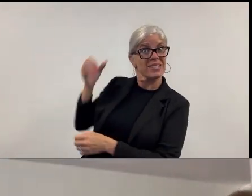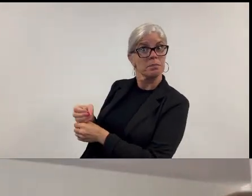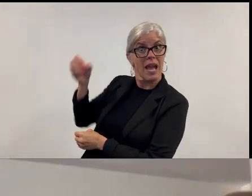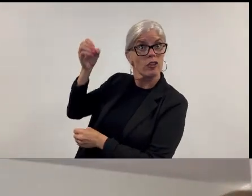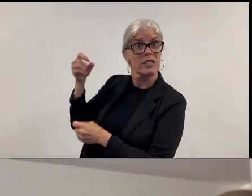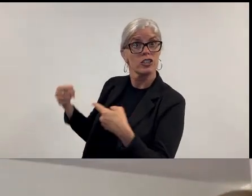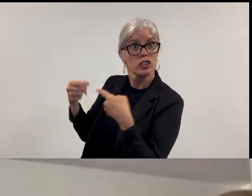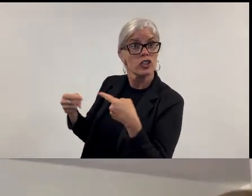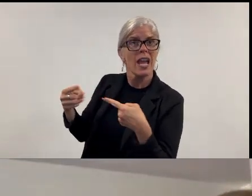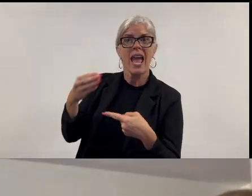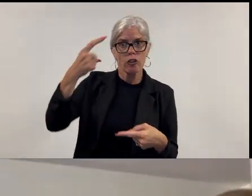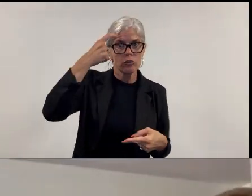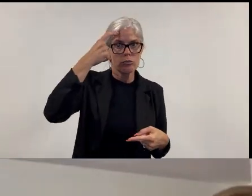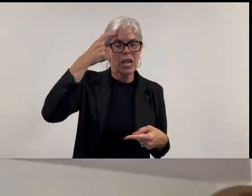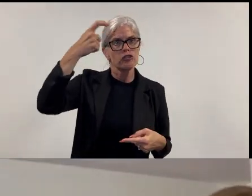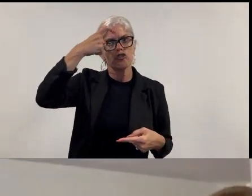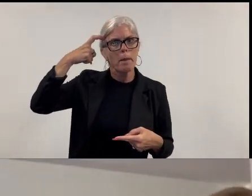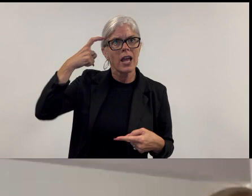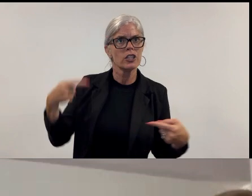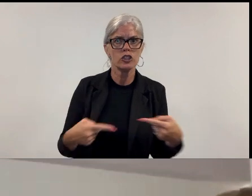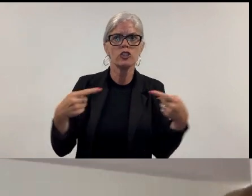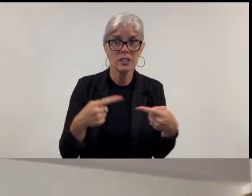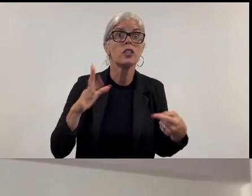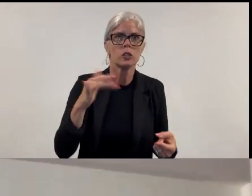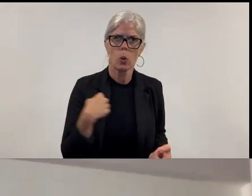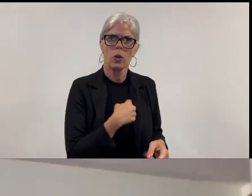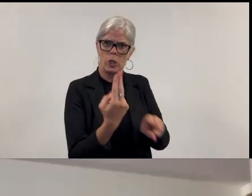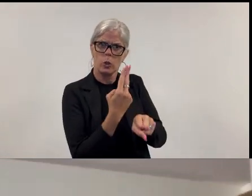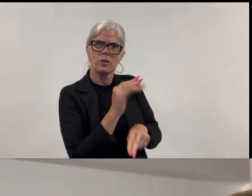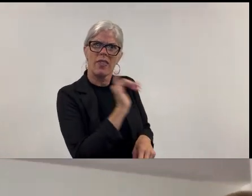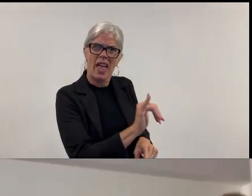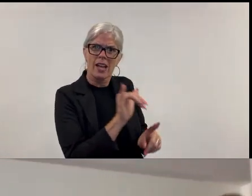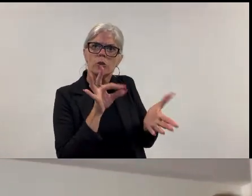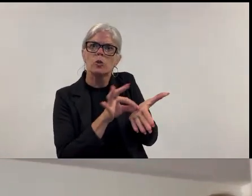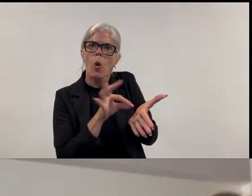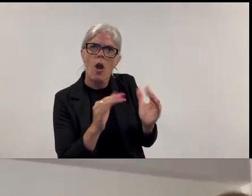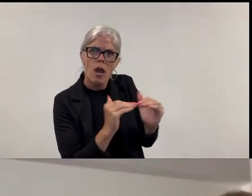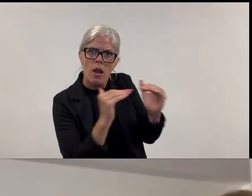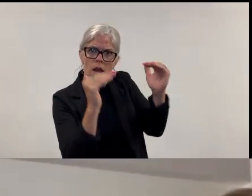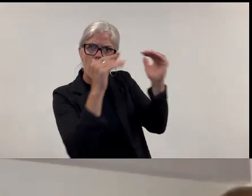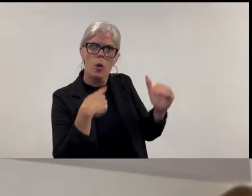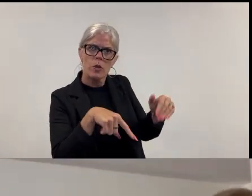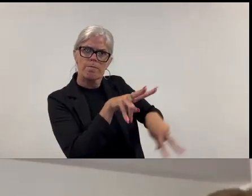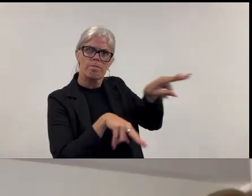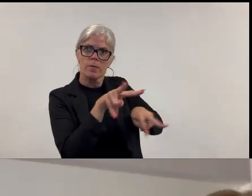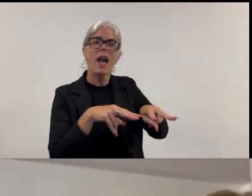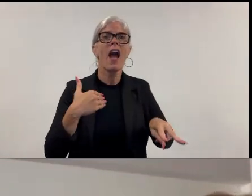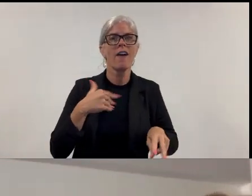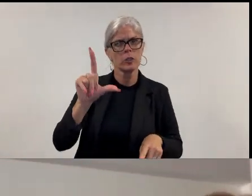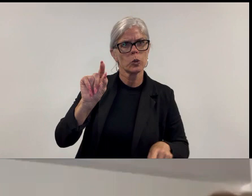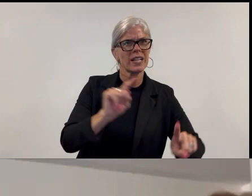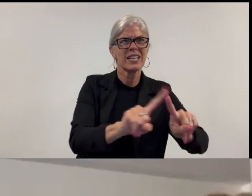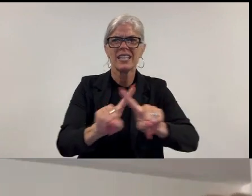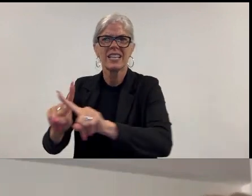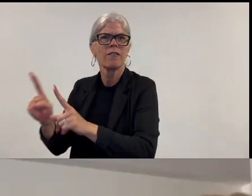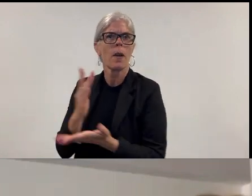change, but the function, which is, we use the PAMS, the physical ability and mobility score, which is validated